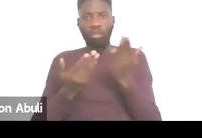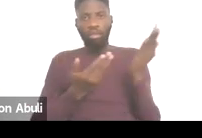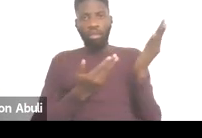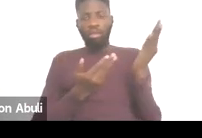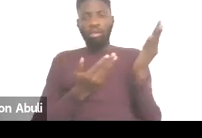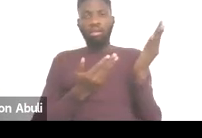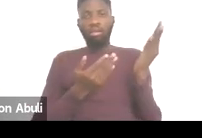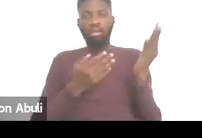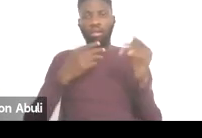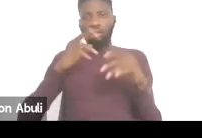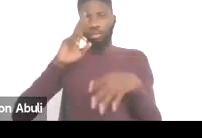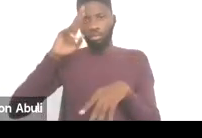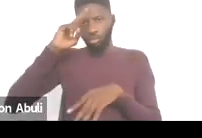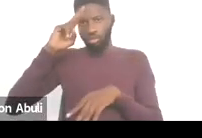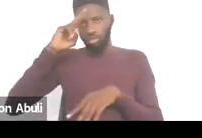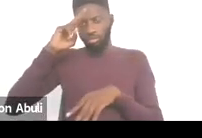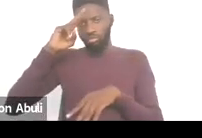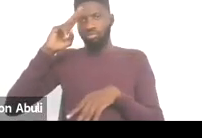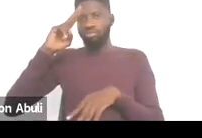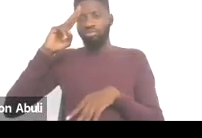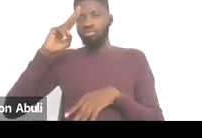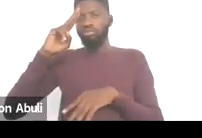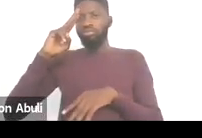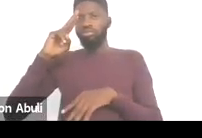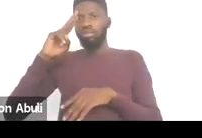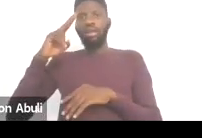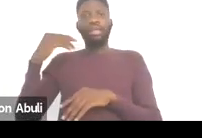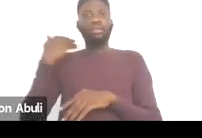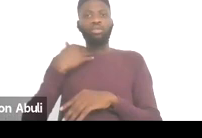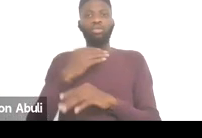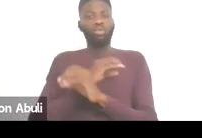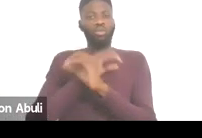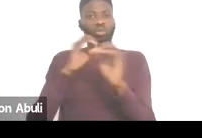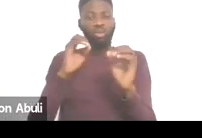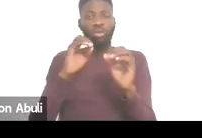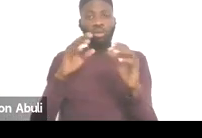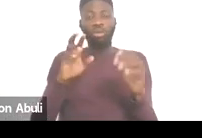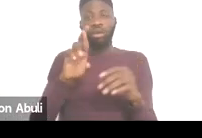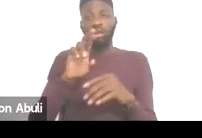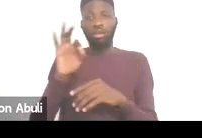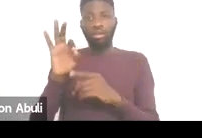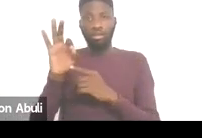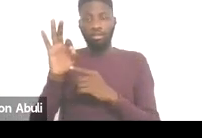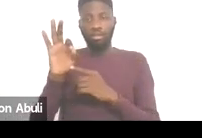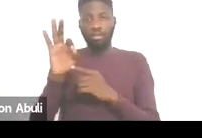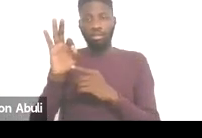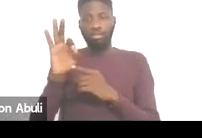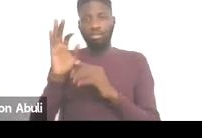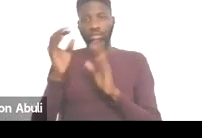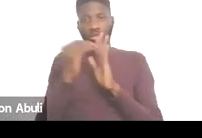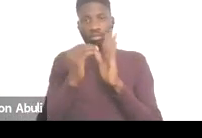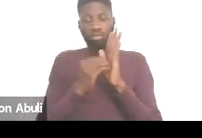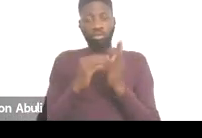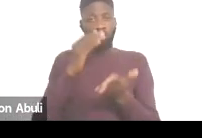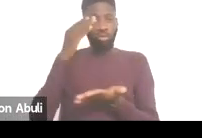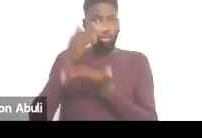the police or your referees that you have provided? Are they true